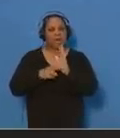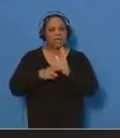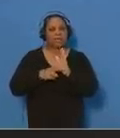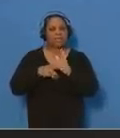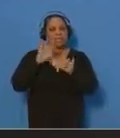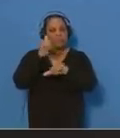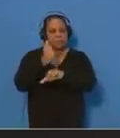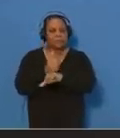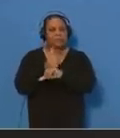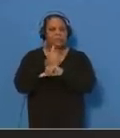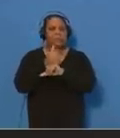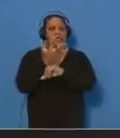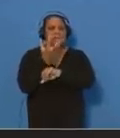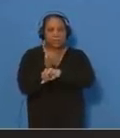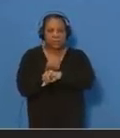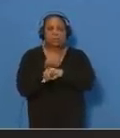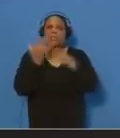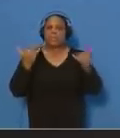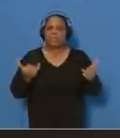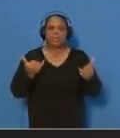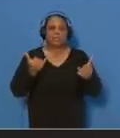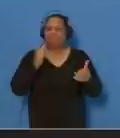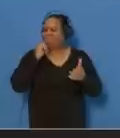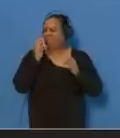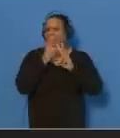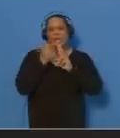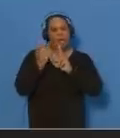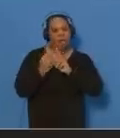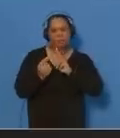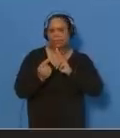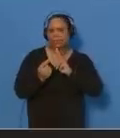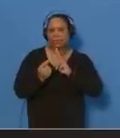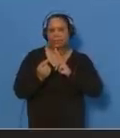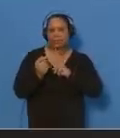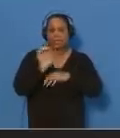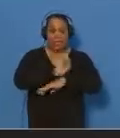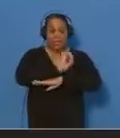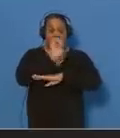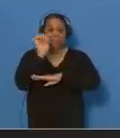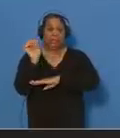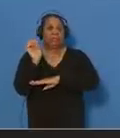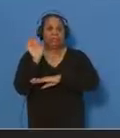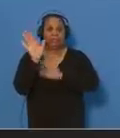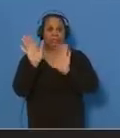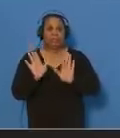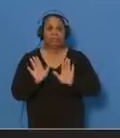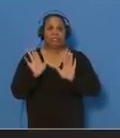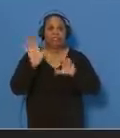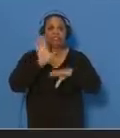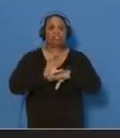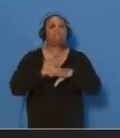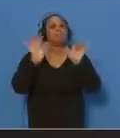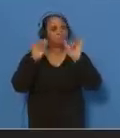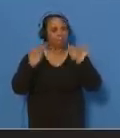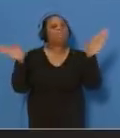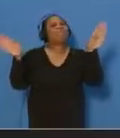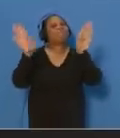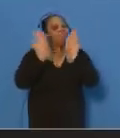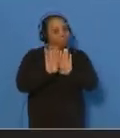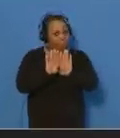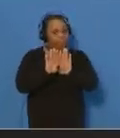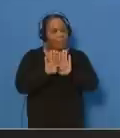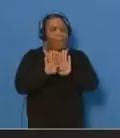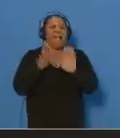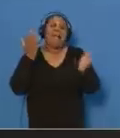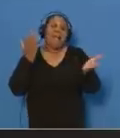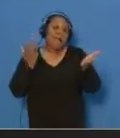in place at this time. This is not optional. On Easter Sunday, churches will still be closed. However,